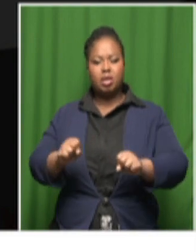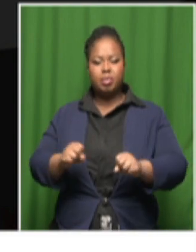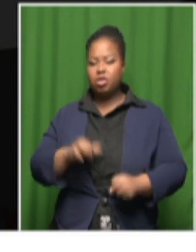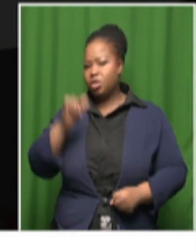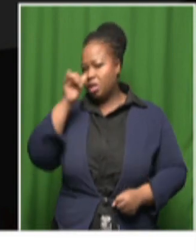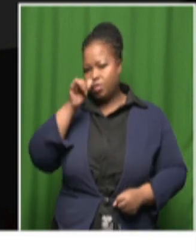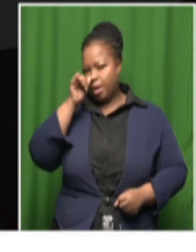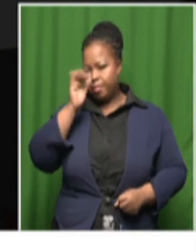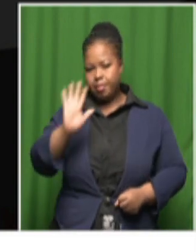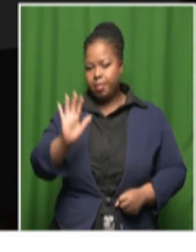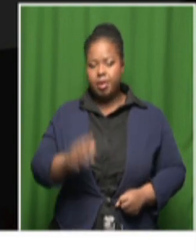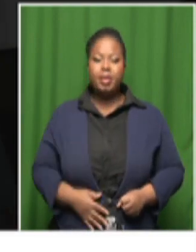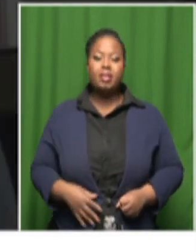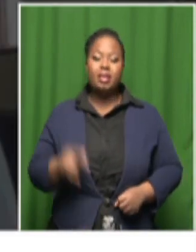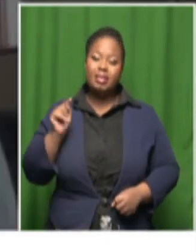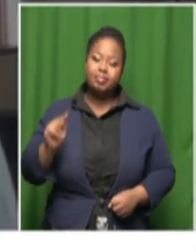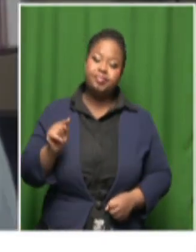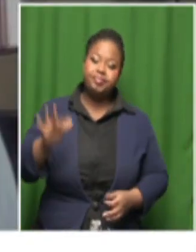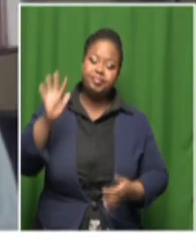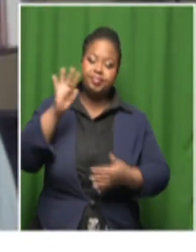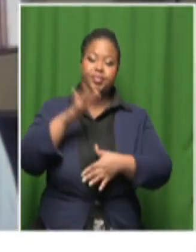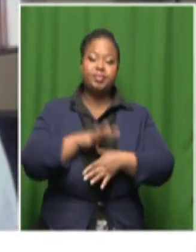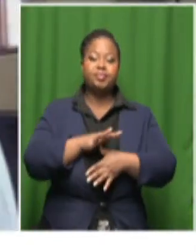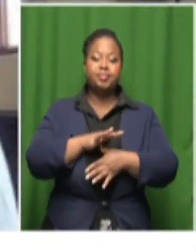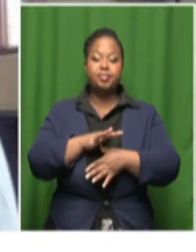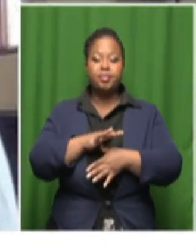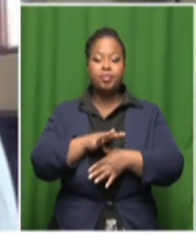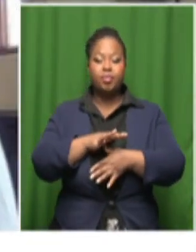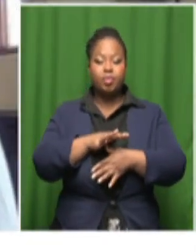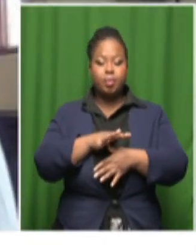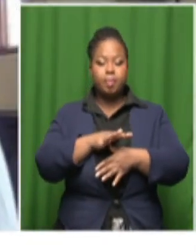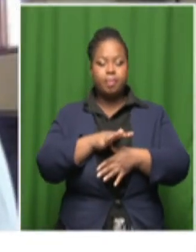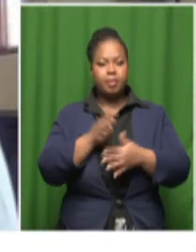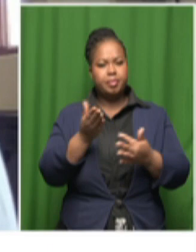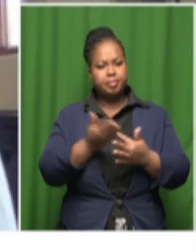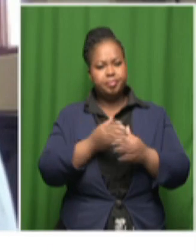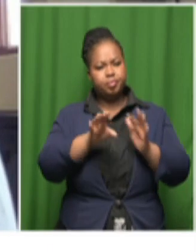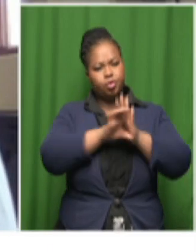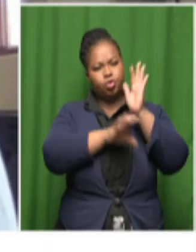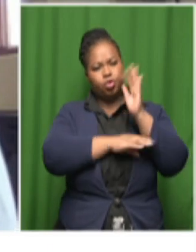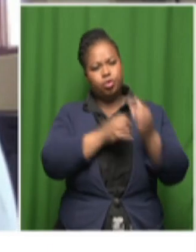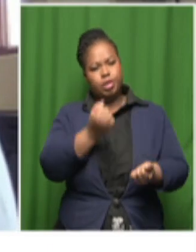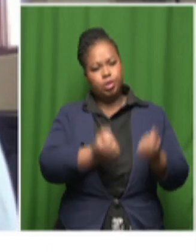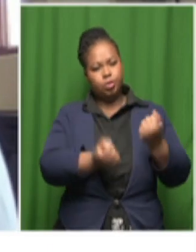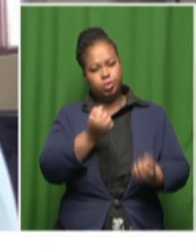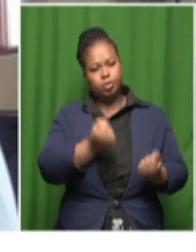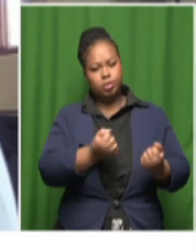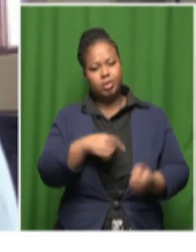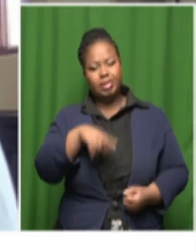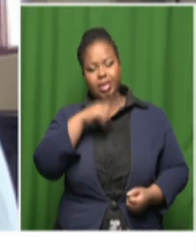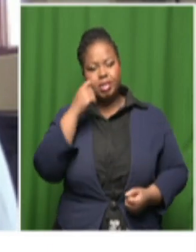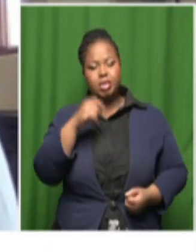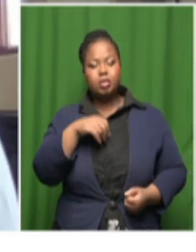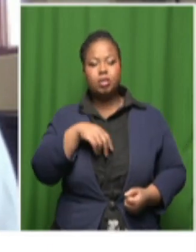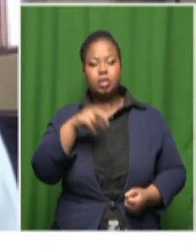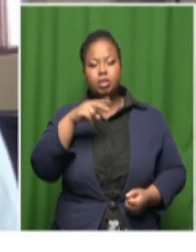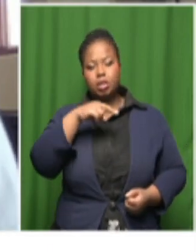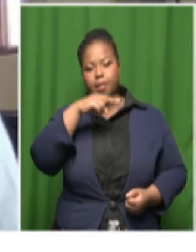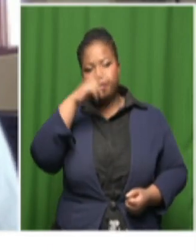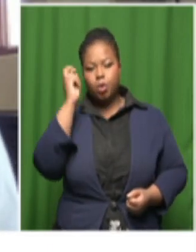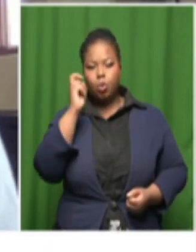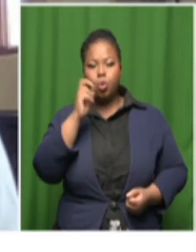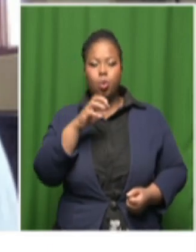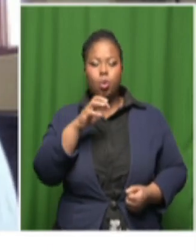criminal occupation. And it became the center of a case known as a constitutional court case known as Blue Moonlight. And